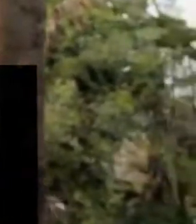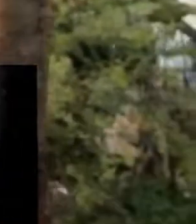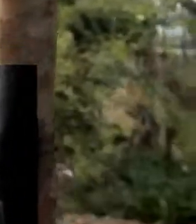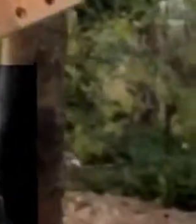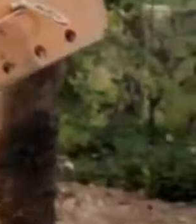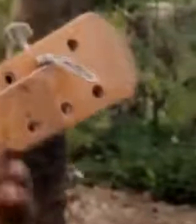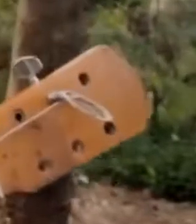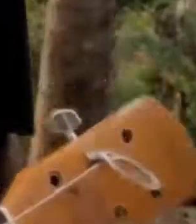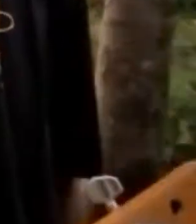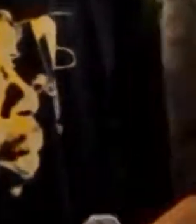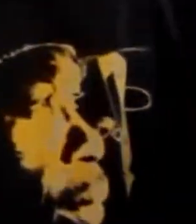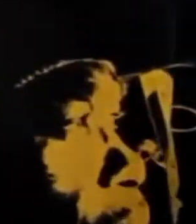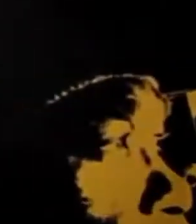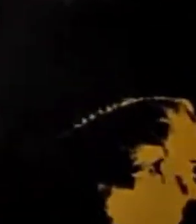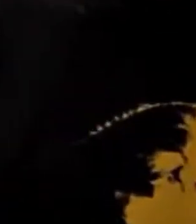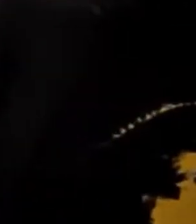beer.